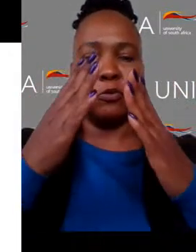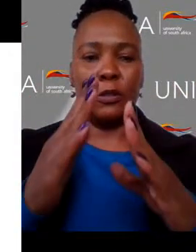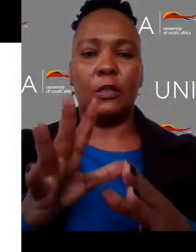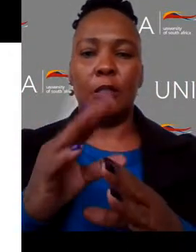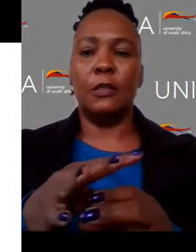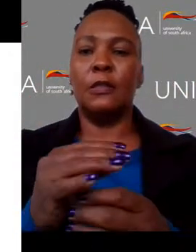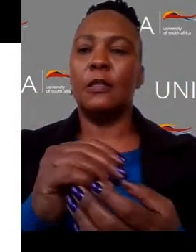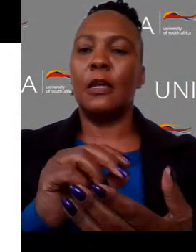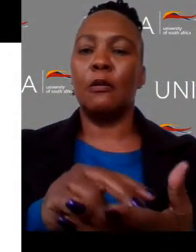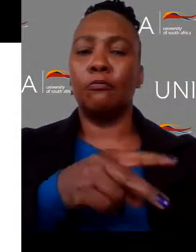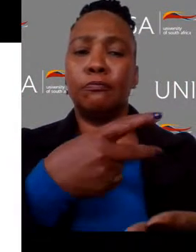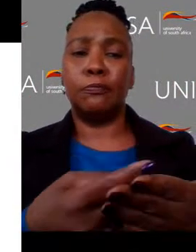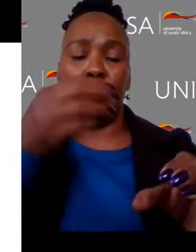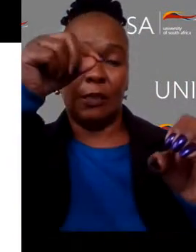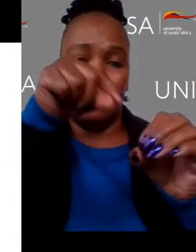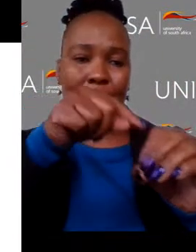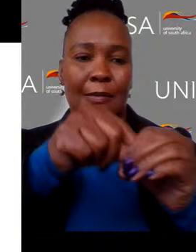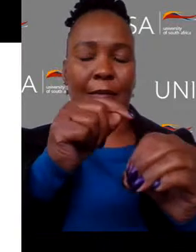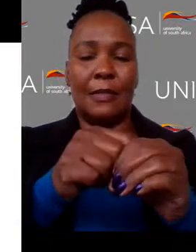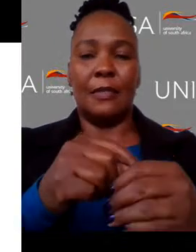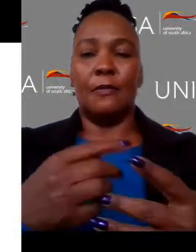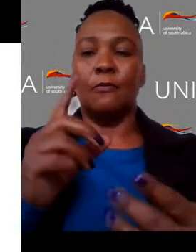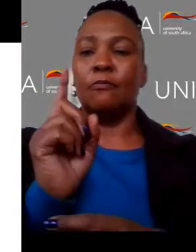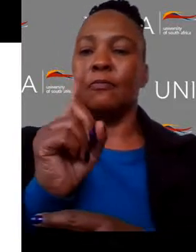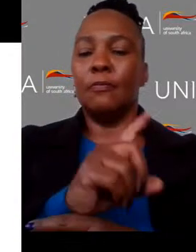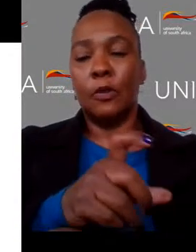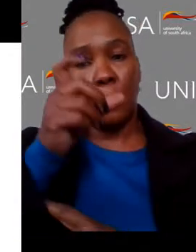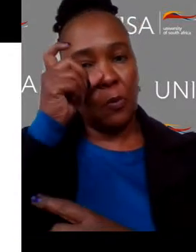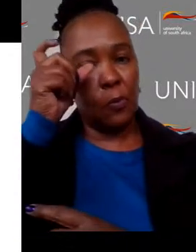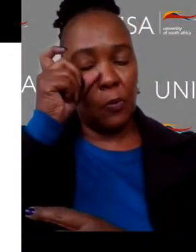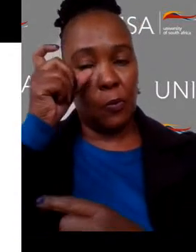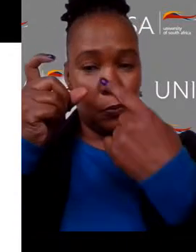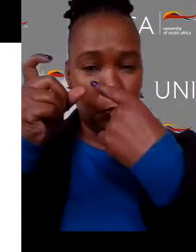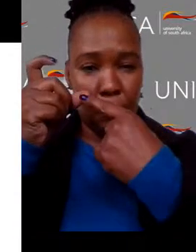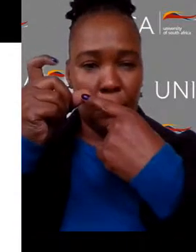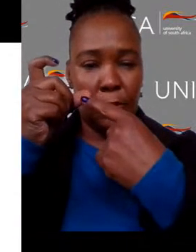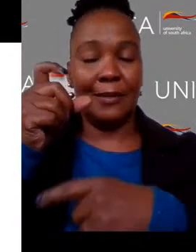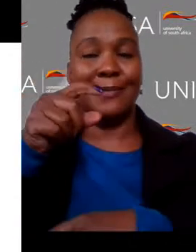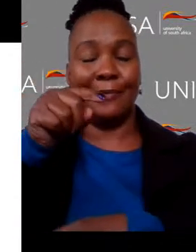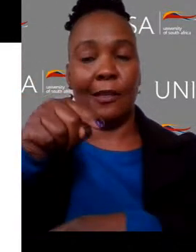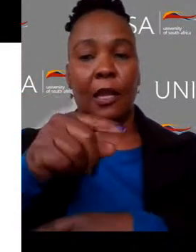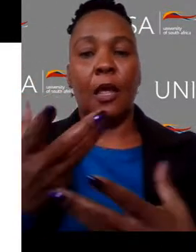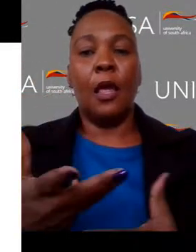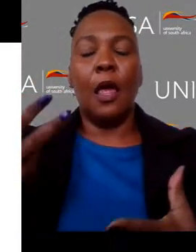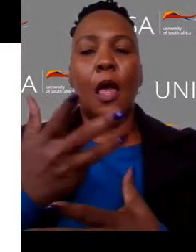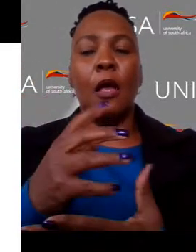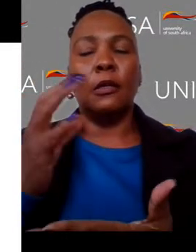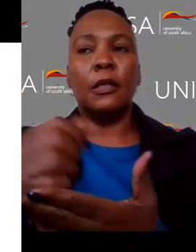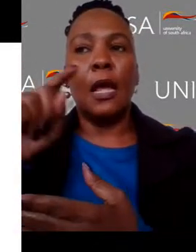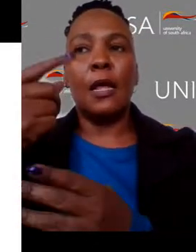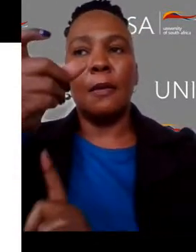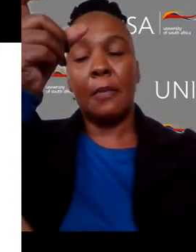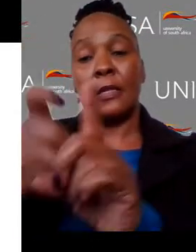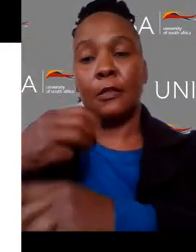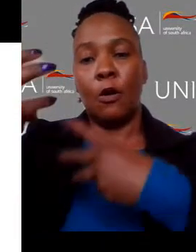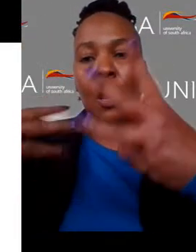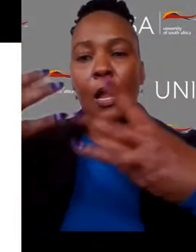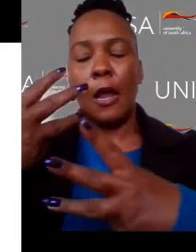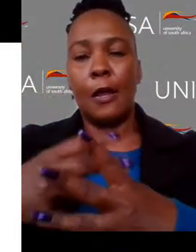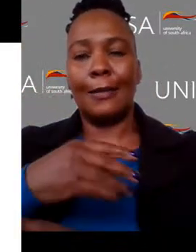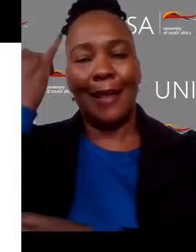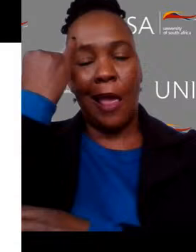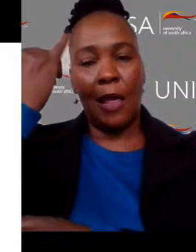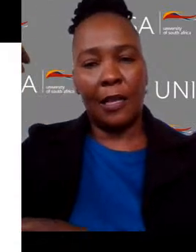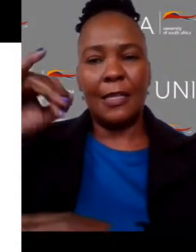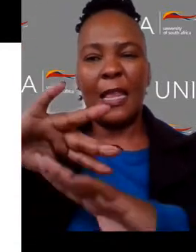dishonesty. The most common one being plagiarism. That is where you take someone else's work, their ideas, or